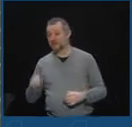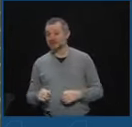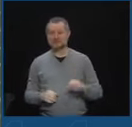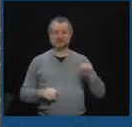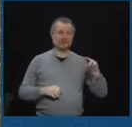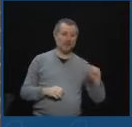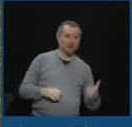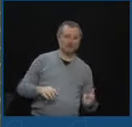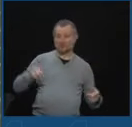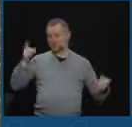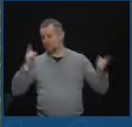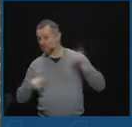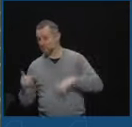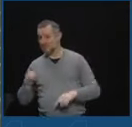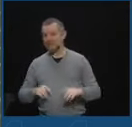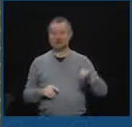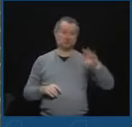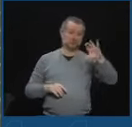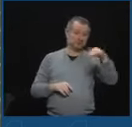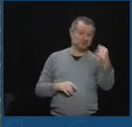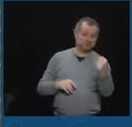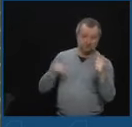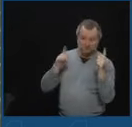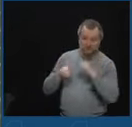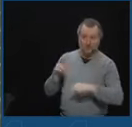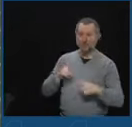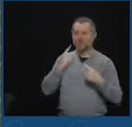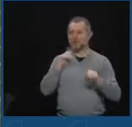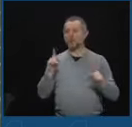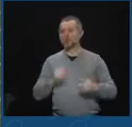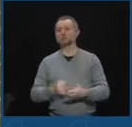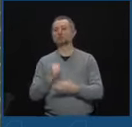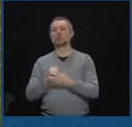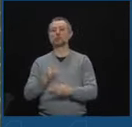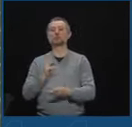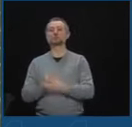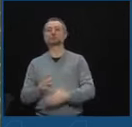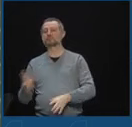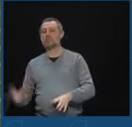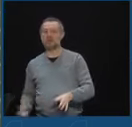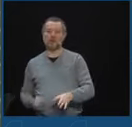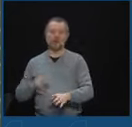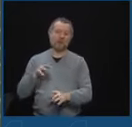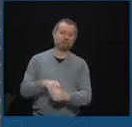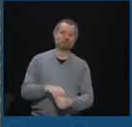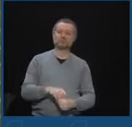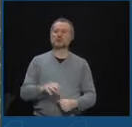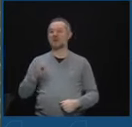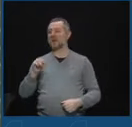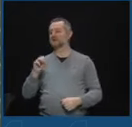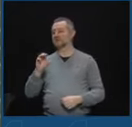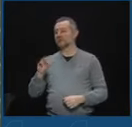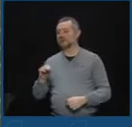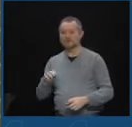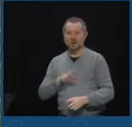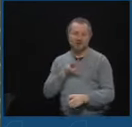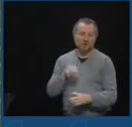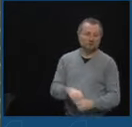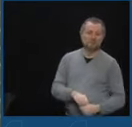and DCJS working together, it was able to bring the social worker and a case manager to the fold. And we always